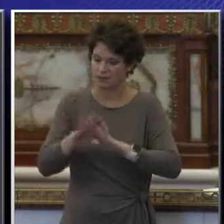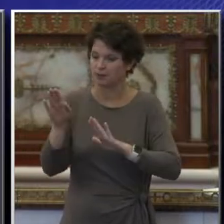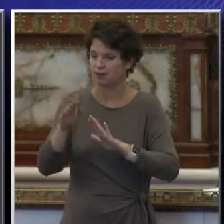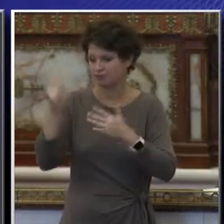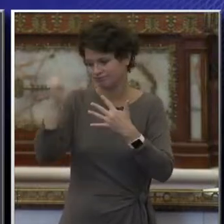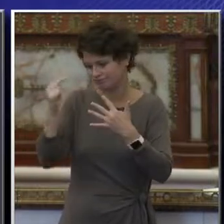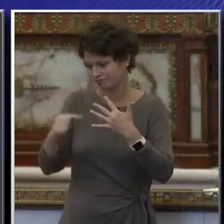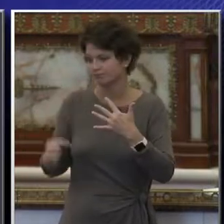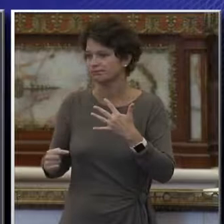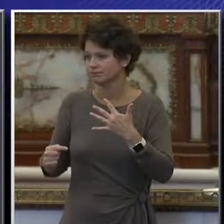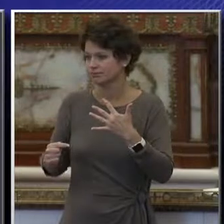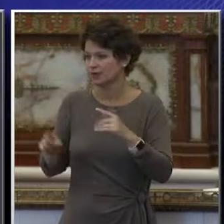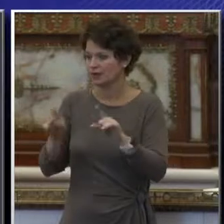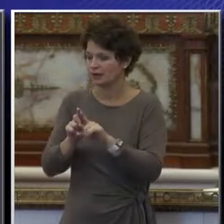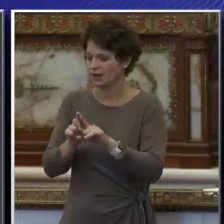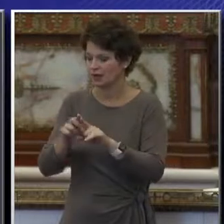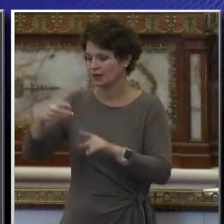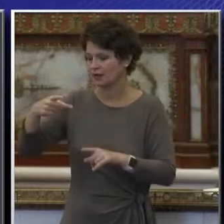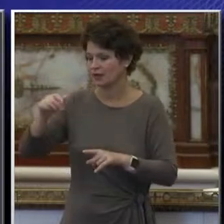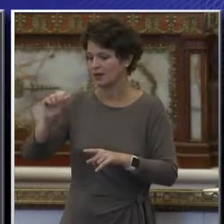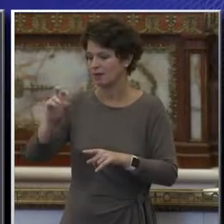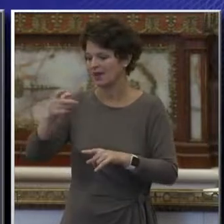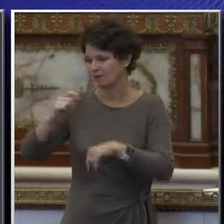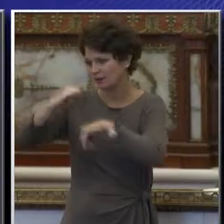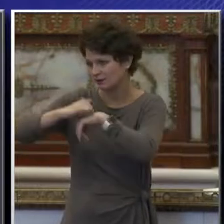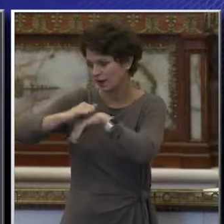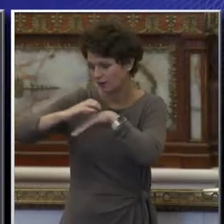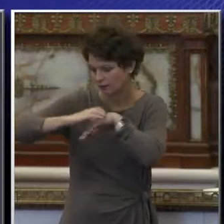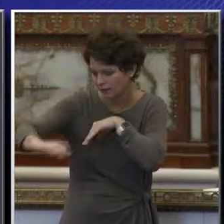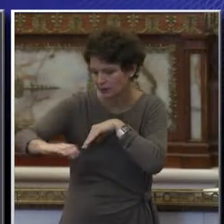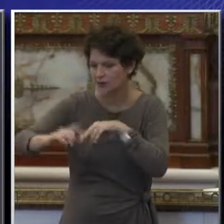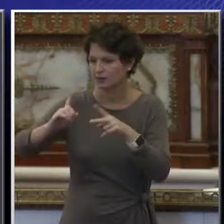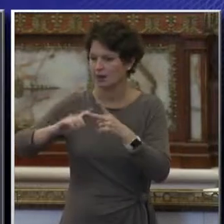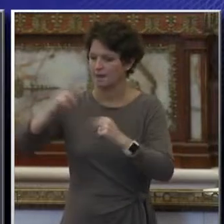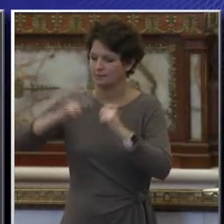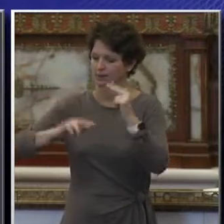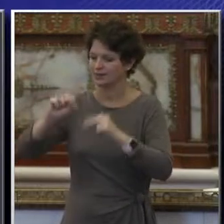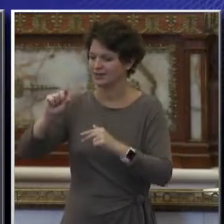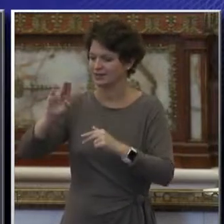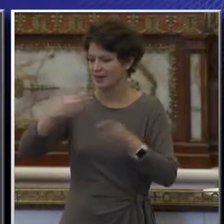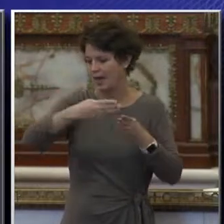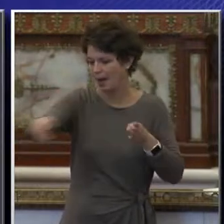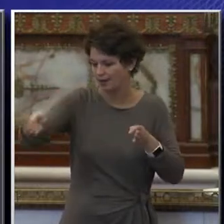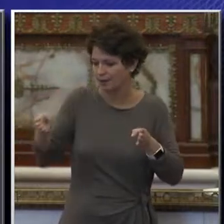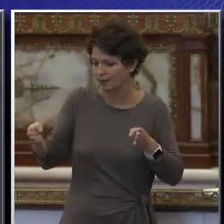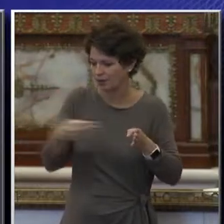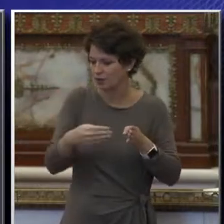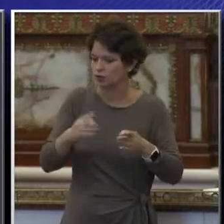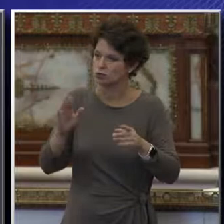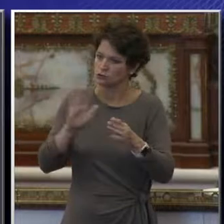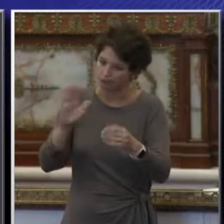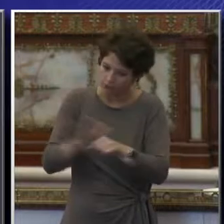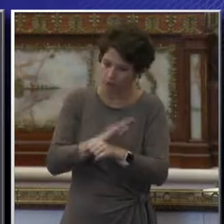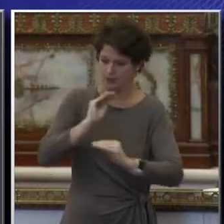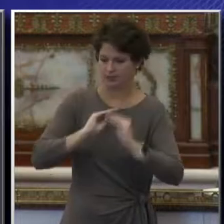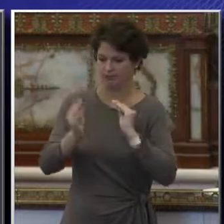components such as pavement and building slabs to fully remediate the site.